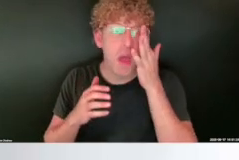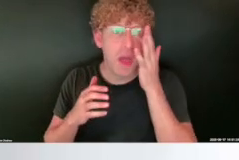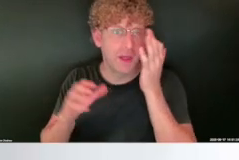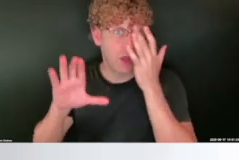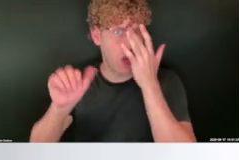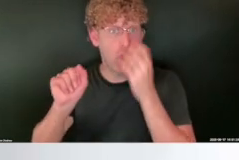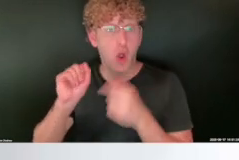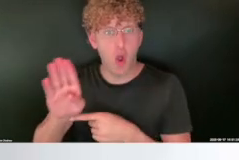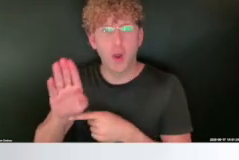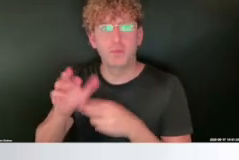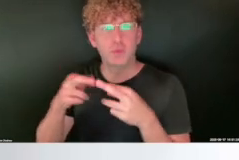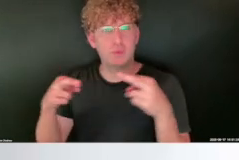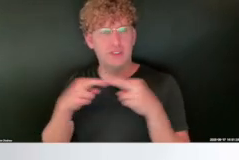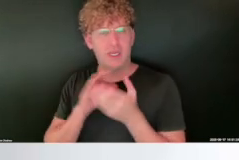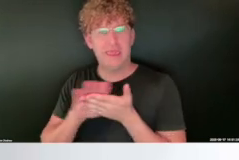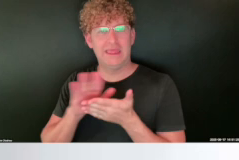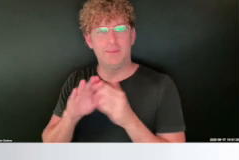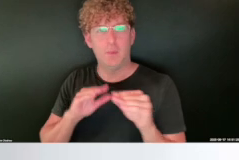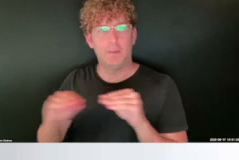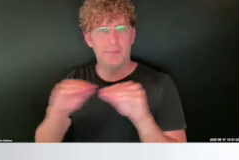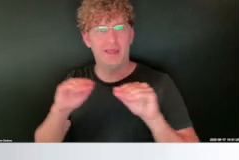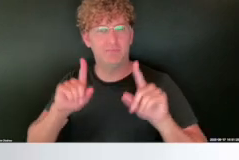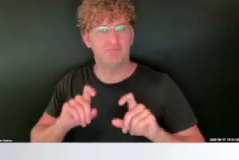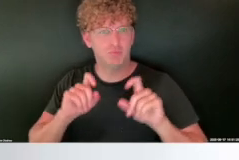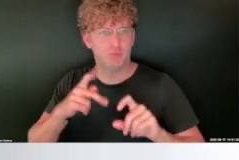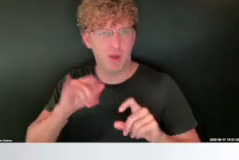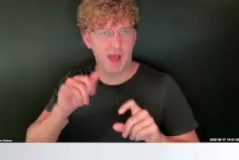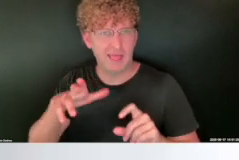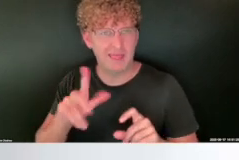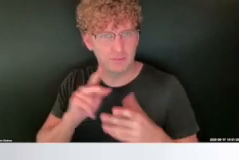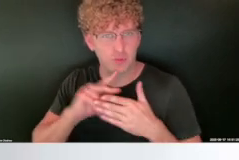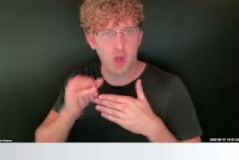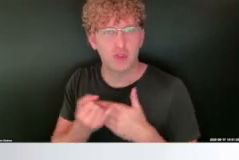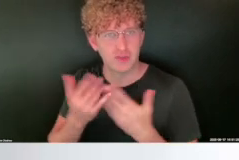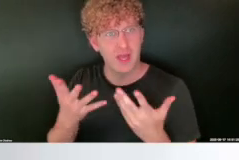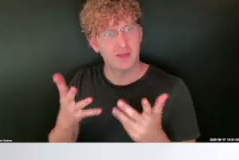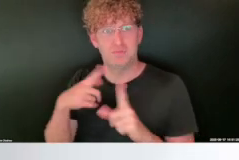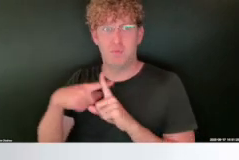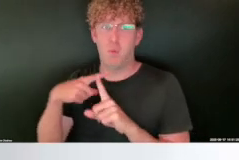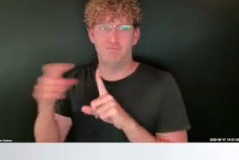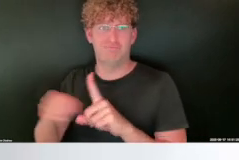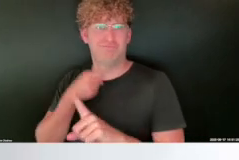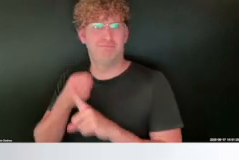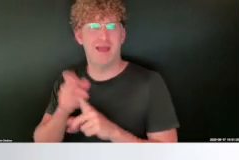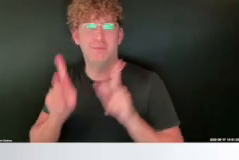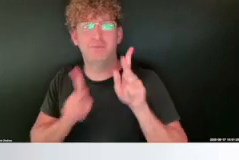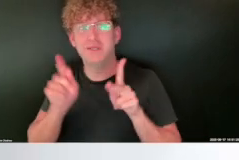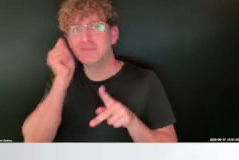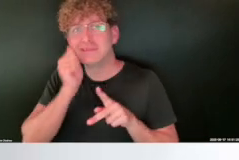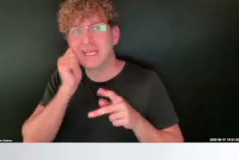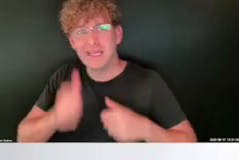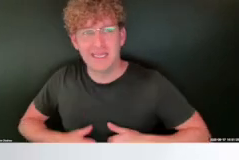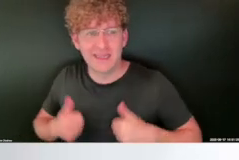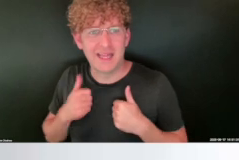daily lives and their well-being. CARB asked that the regional pilots improve priority populations' access to goods and